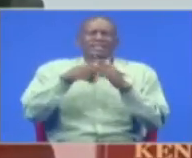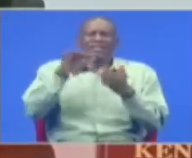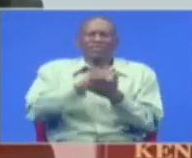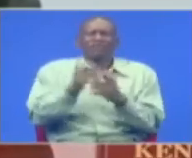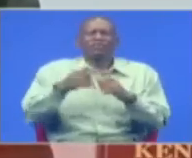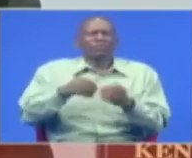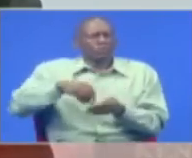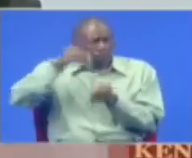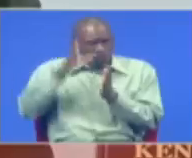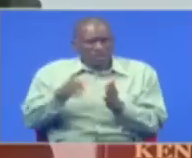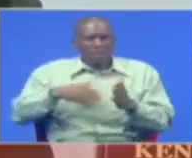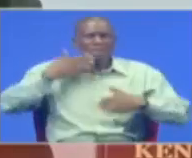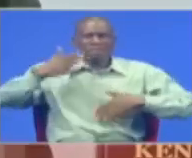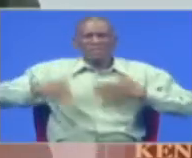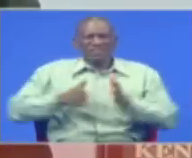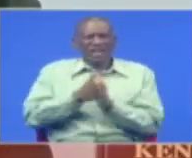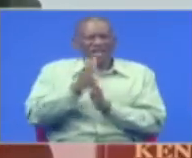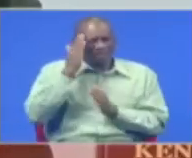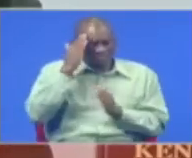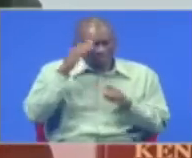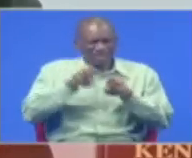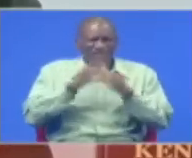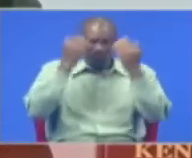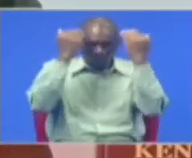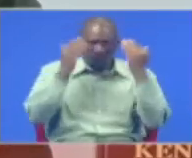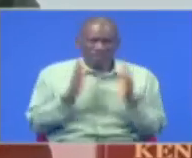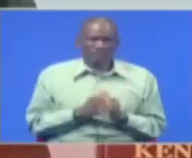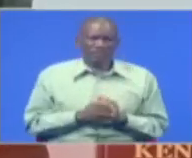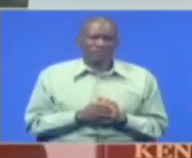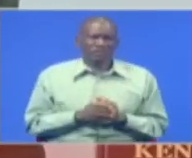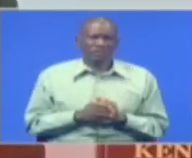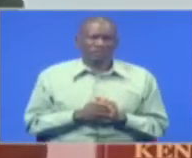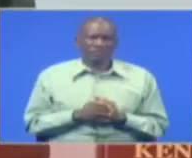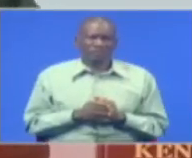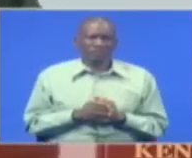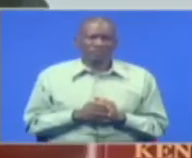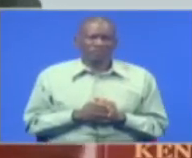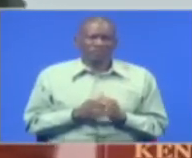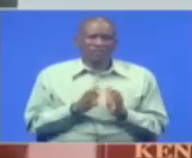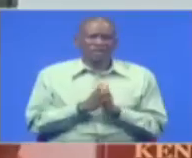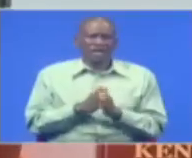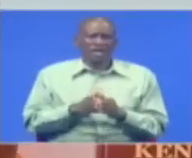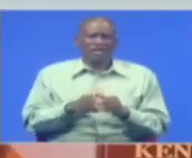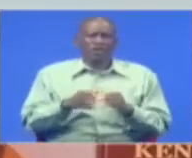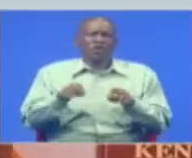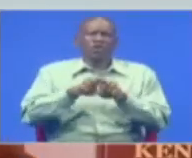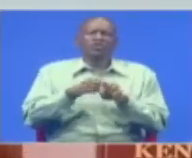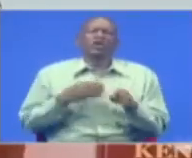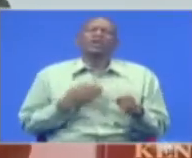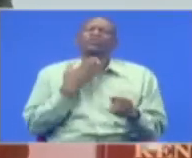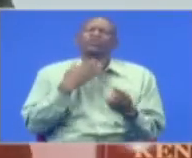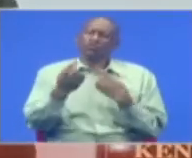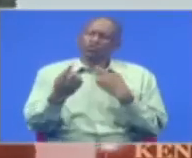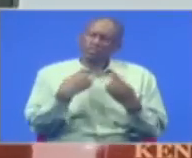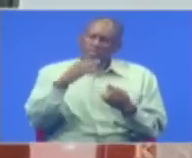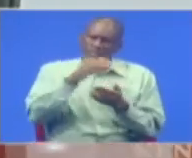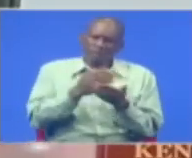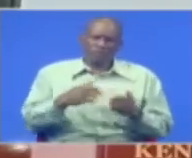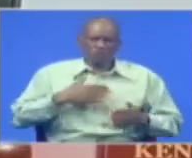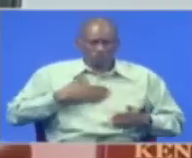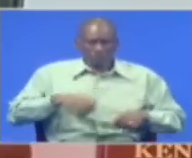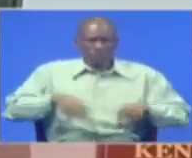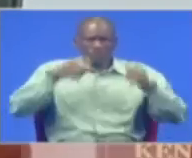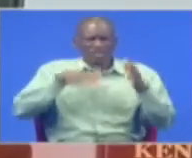looking, behaving, thinking like lawyers. But allow me also to mention, Honorable Chair, that